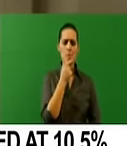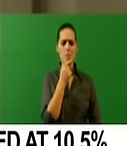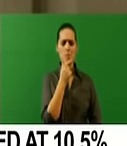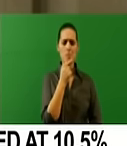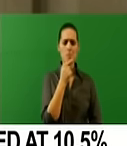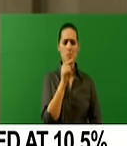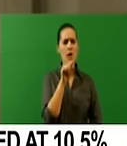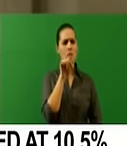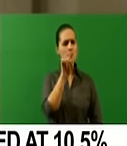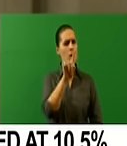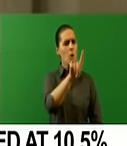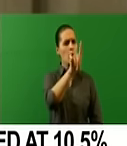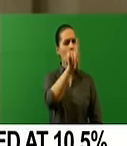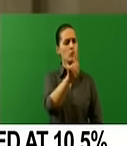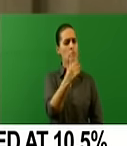question about was there